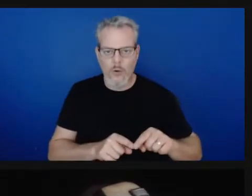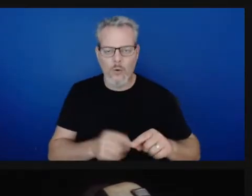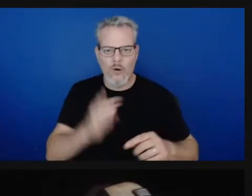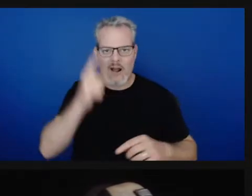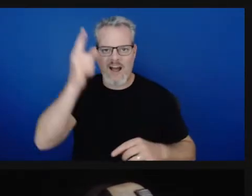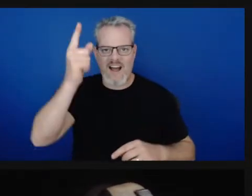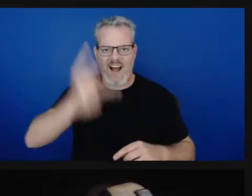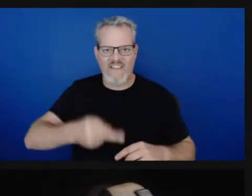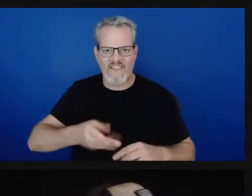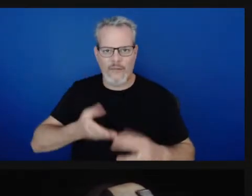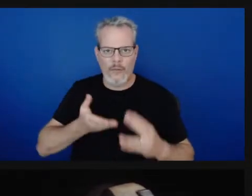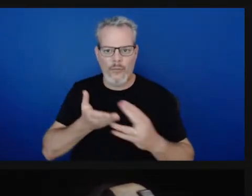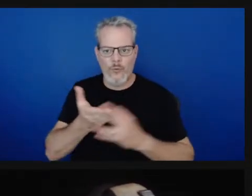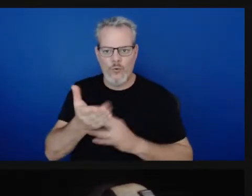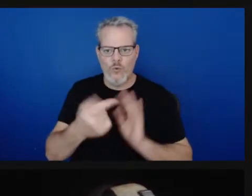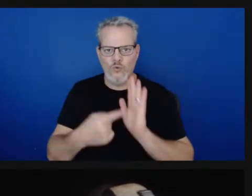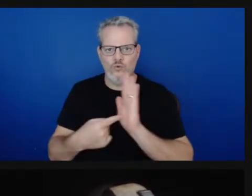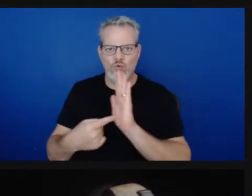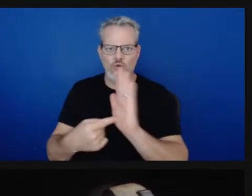you with this cross section.